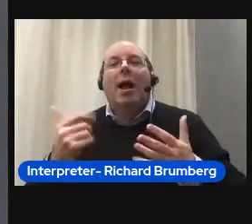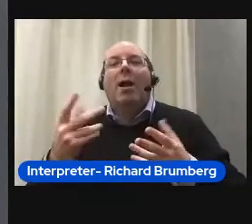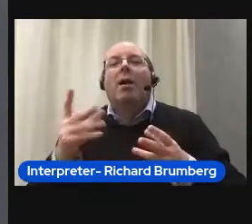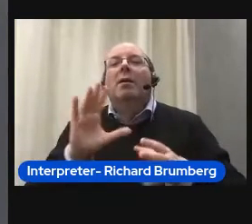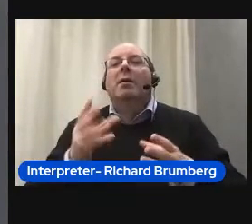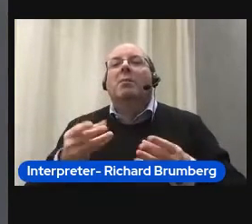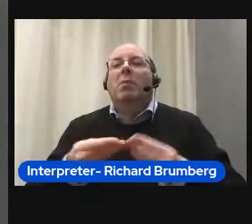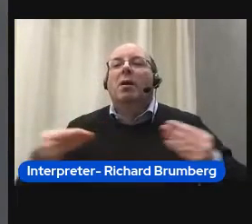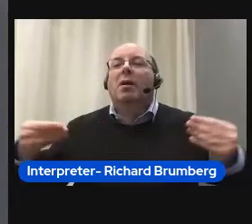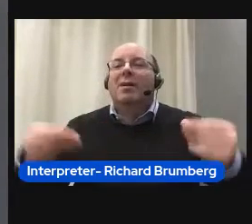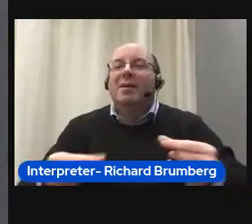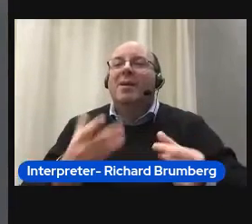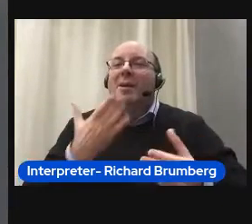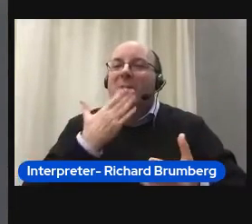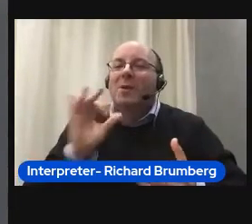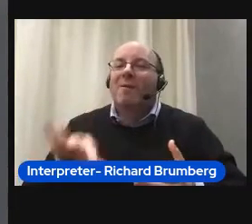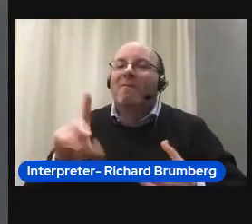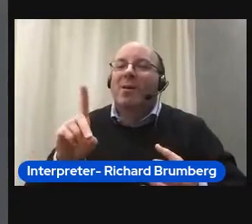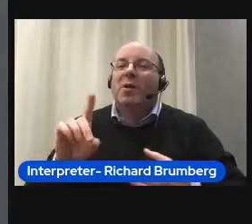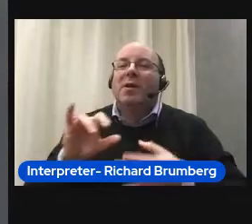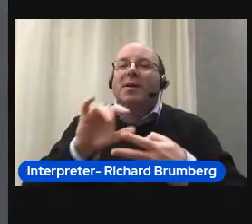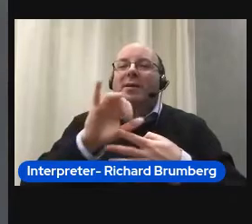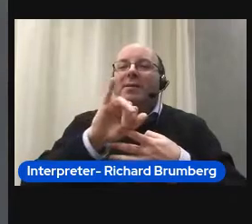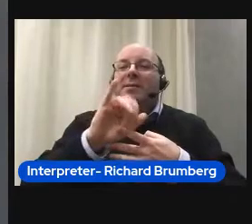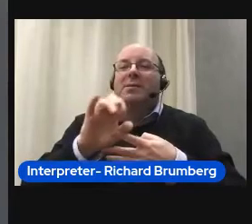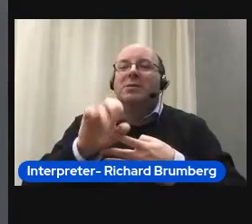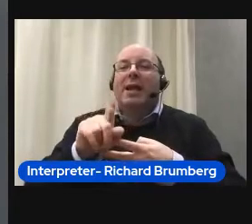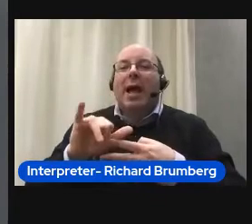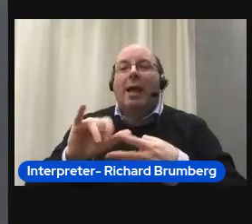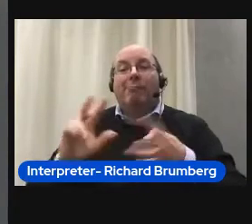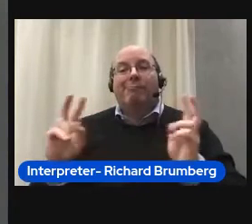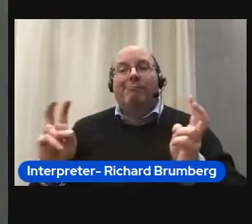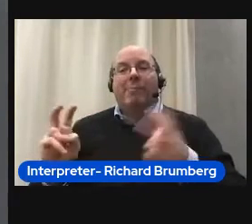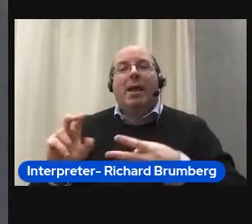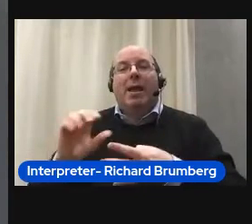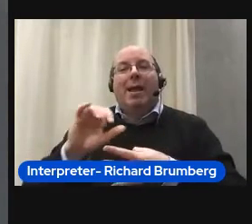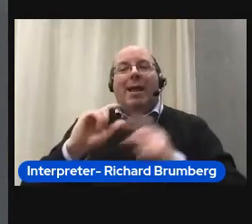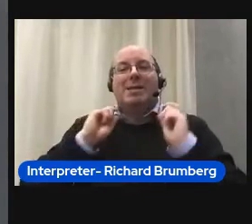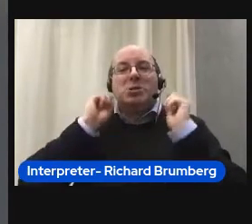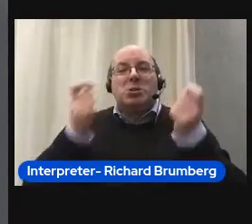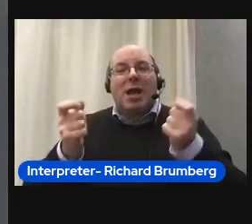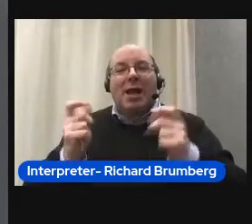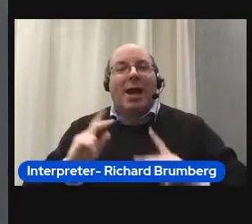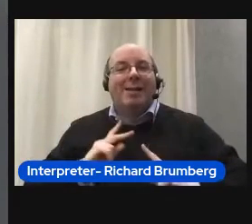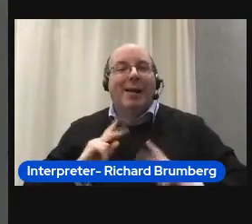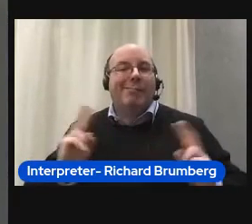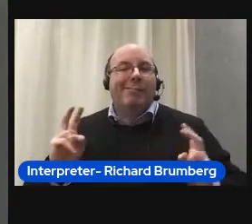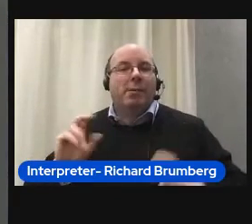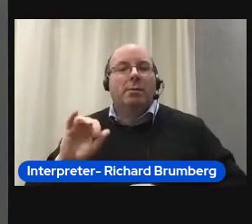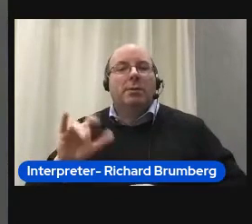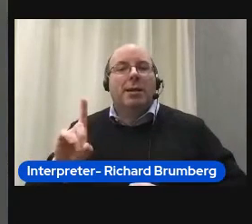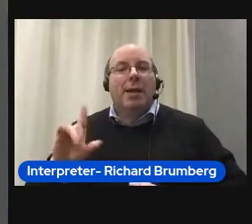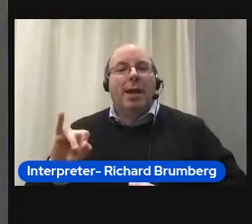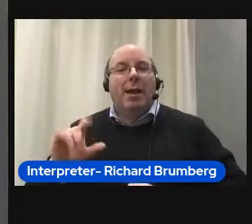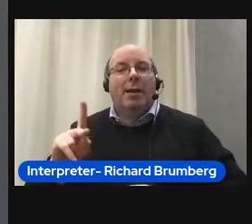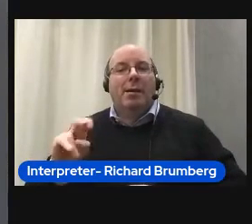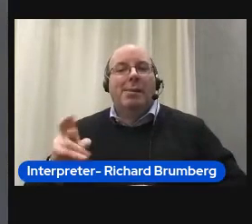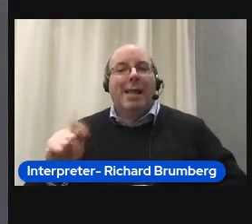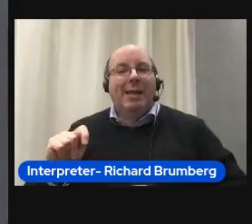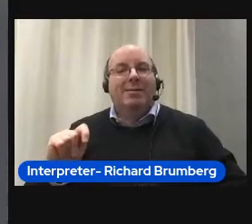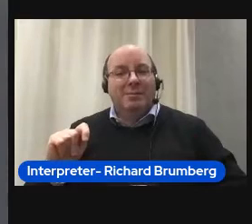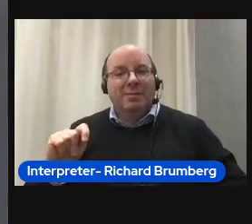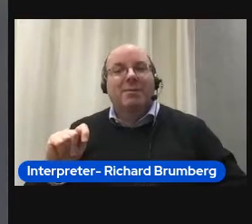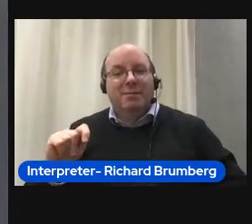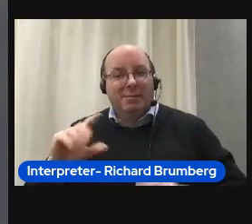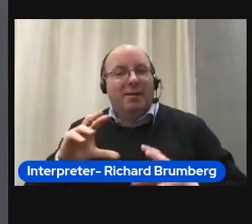for their generous donation to the JEDI Night investment pool. And we want to recognize Adam's beautiful legacy